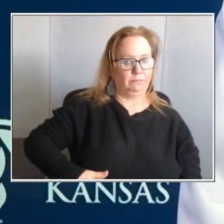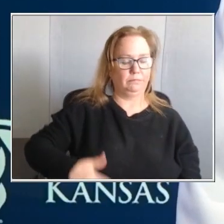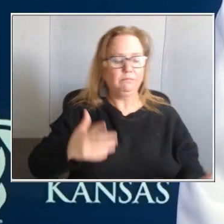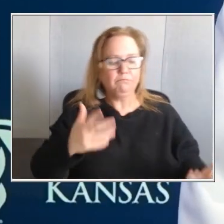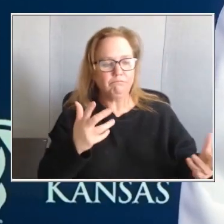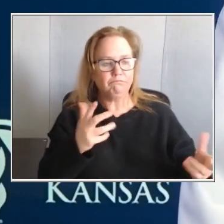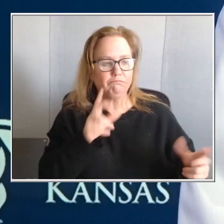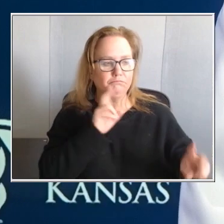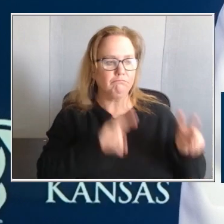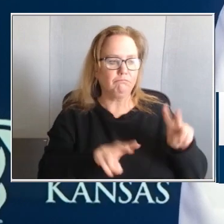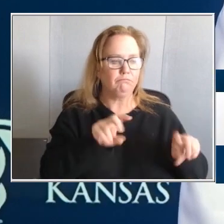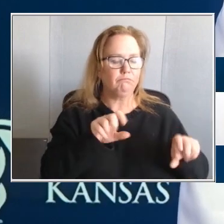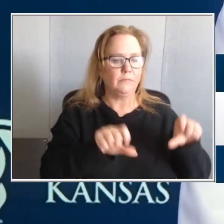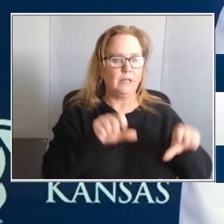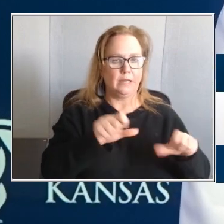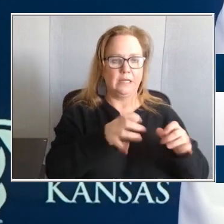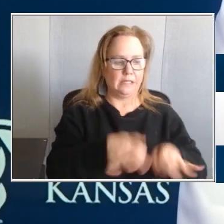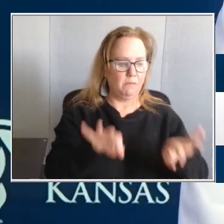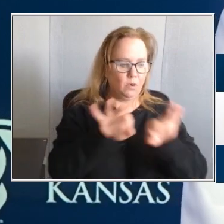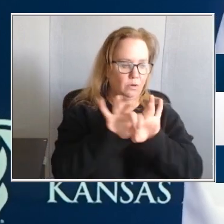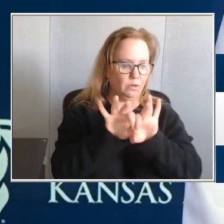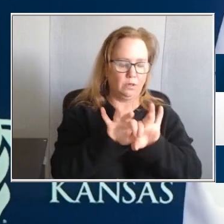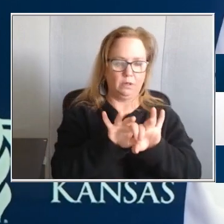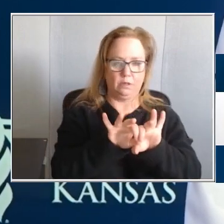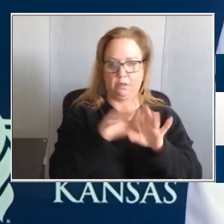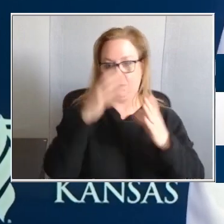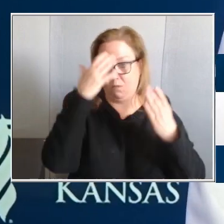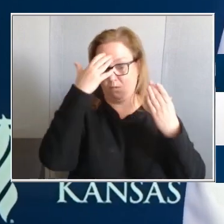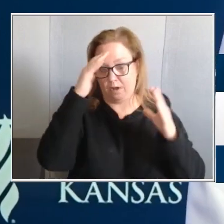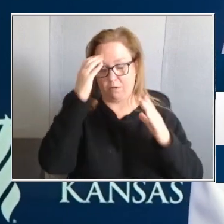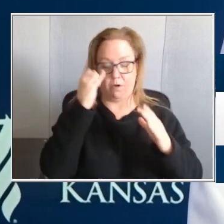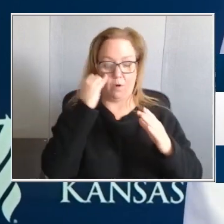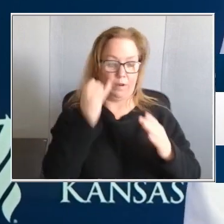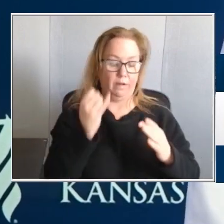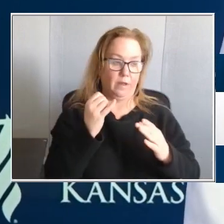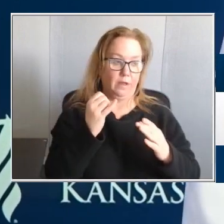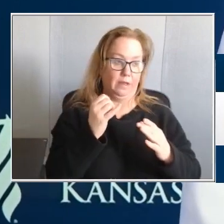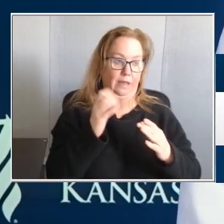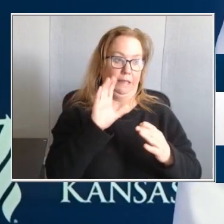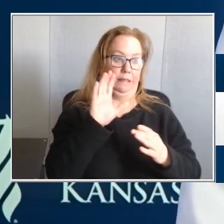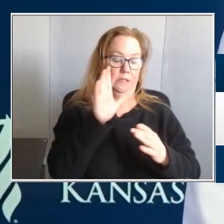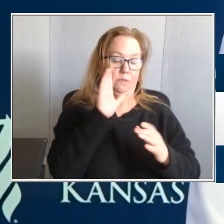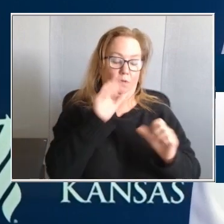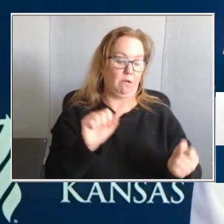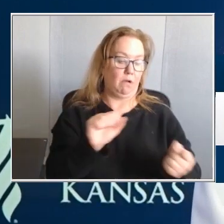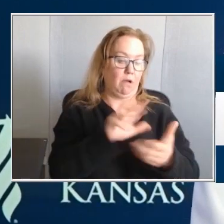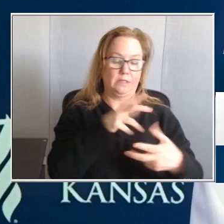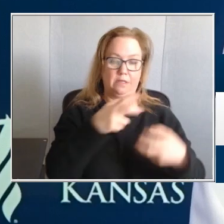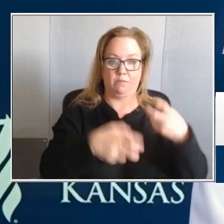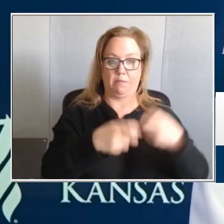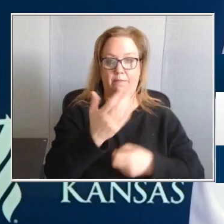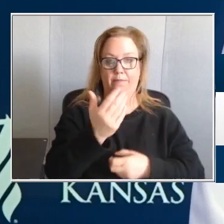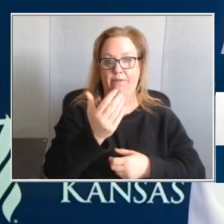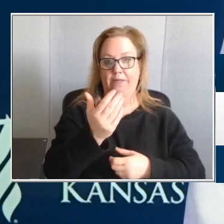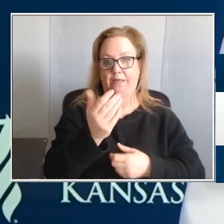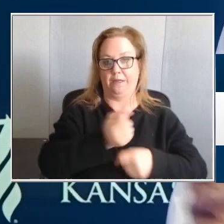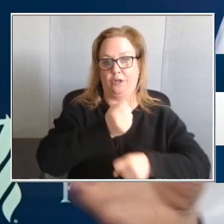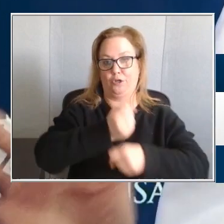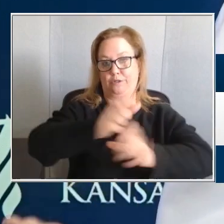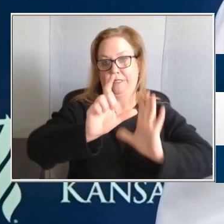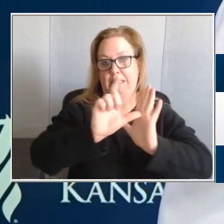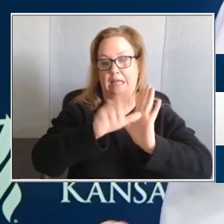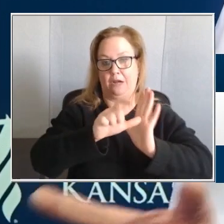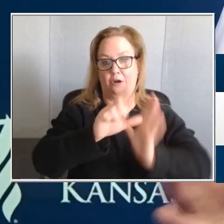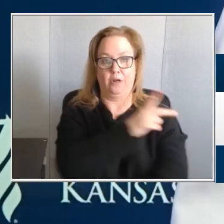is important, and we don't know if these constructs are going to cause a problem 15 years down the road. So patients